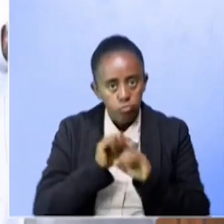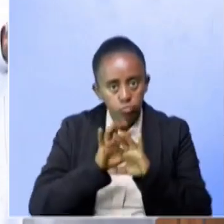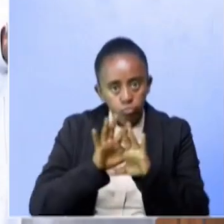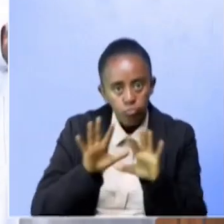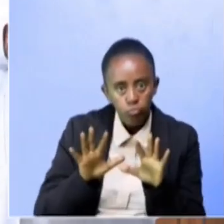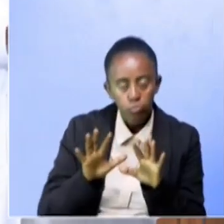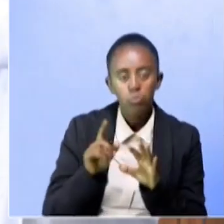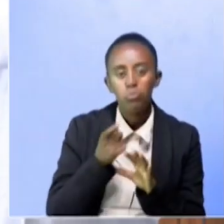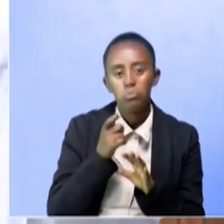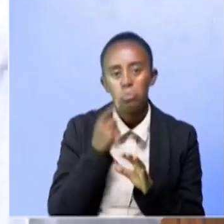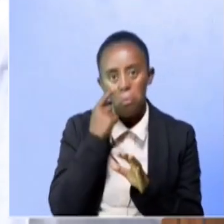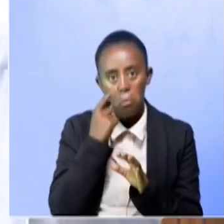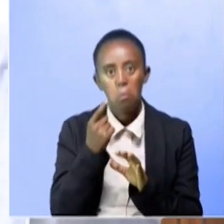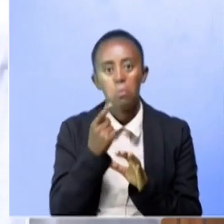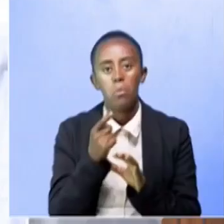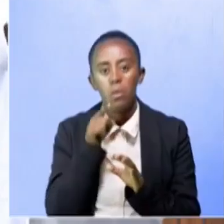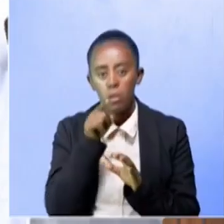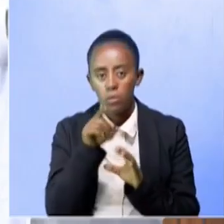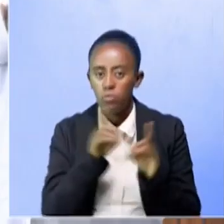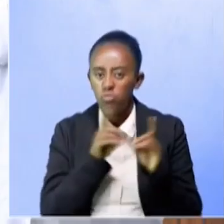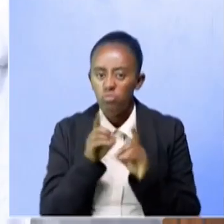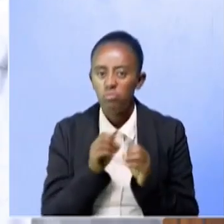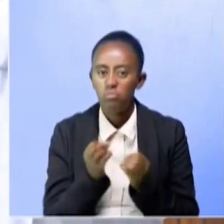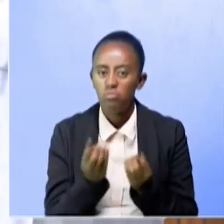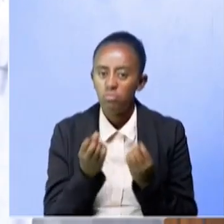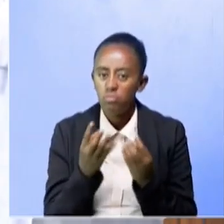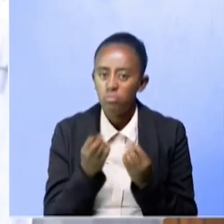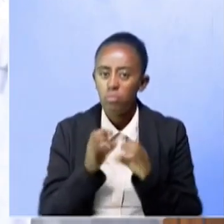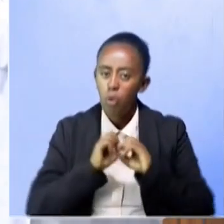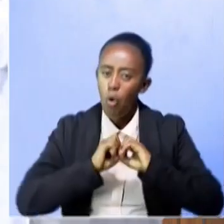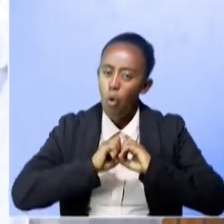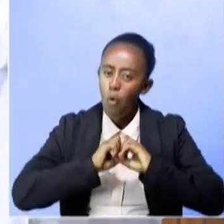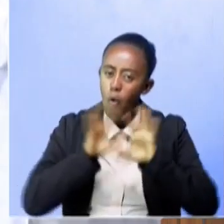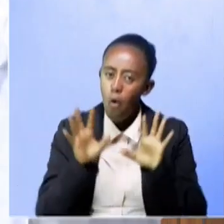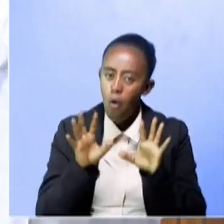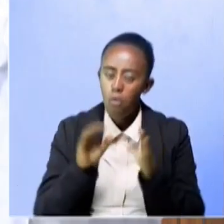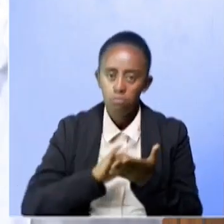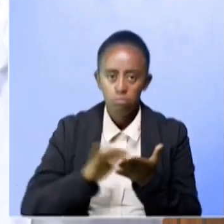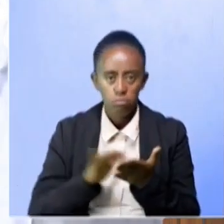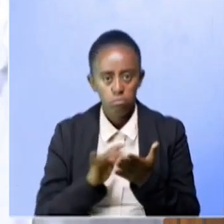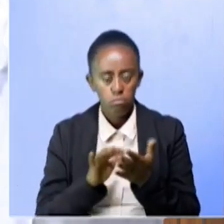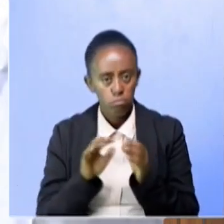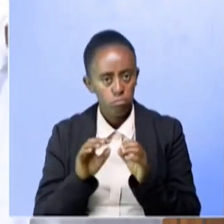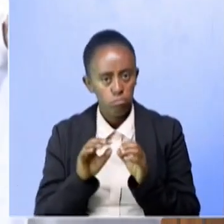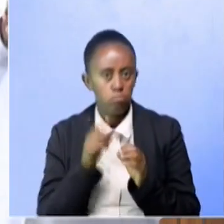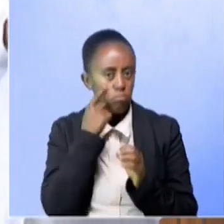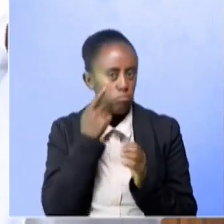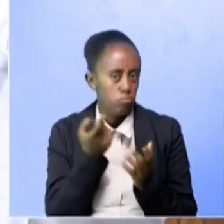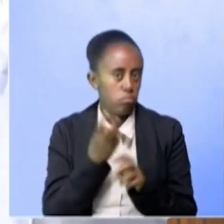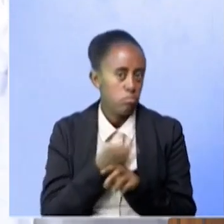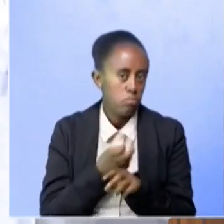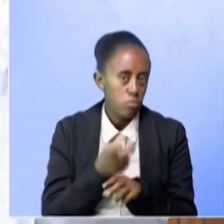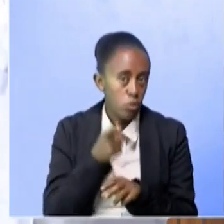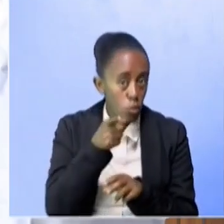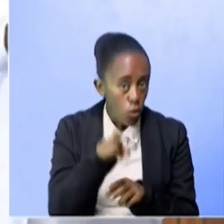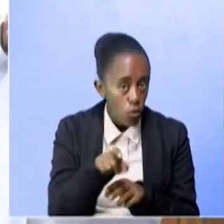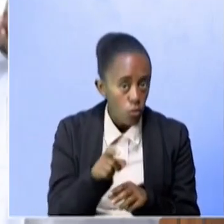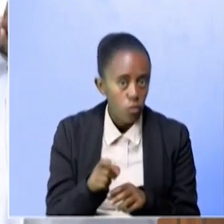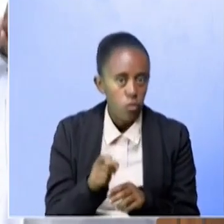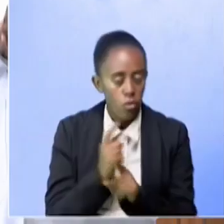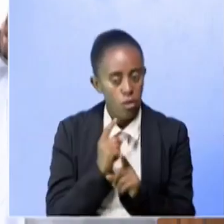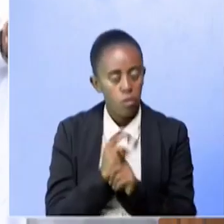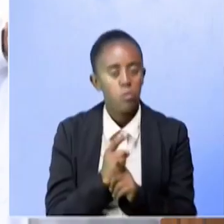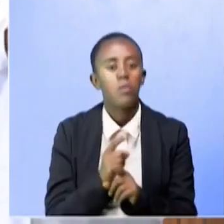careful. Don't use too much brightness. You should alter it. In other words, you have to set it up in the right